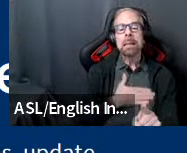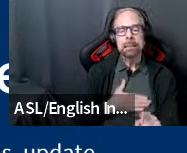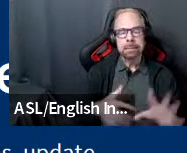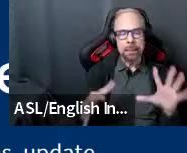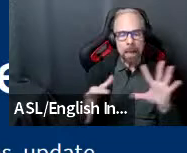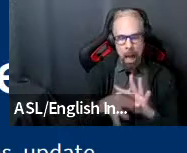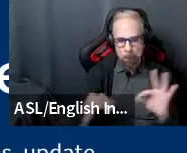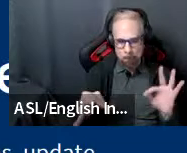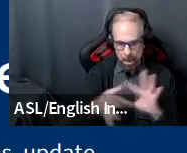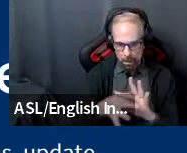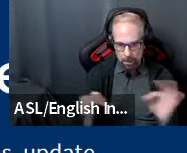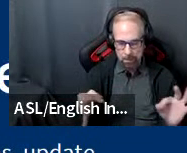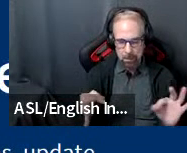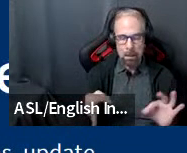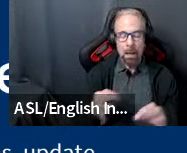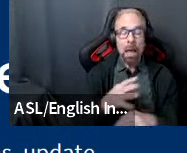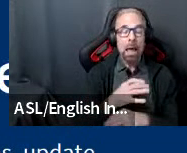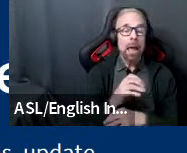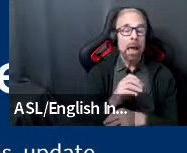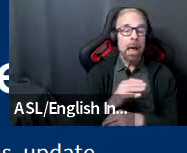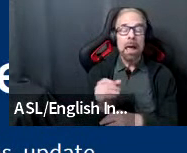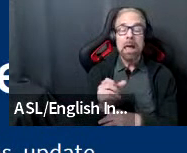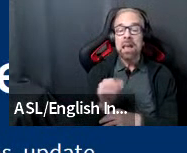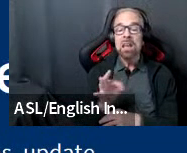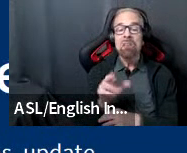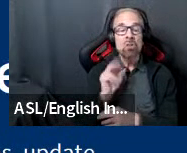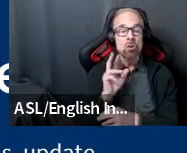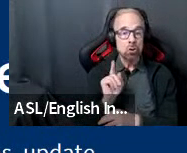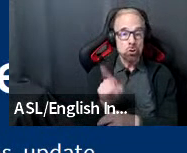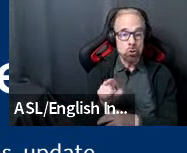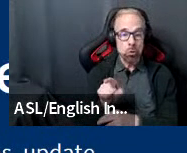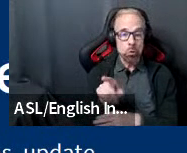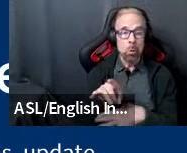and if you submit